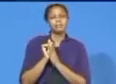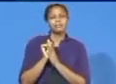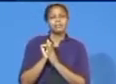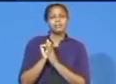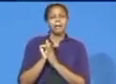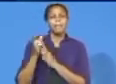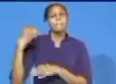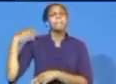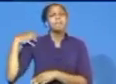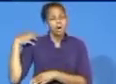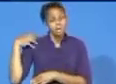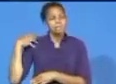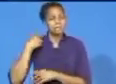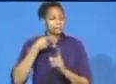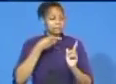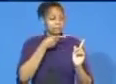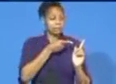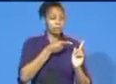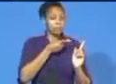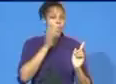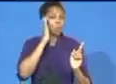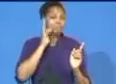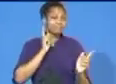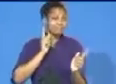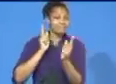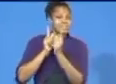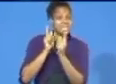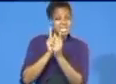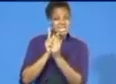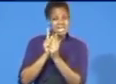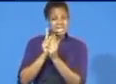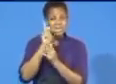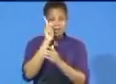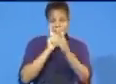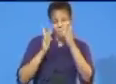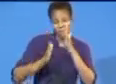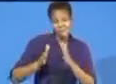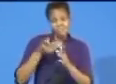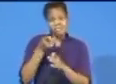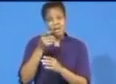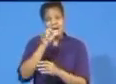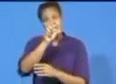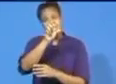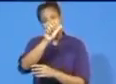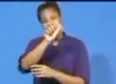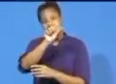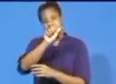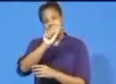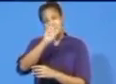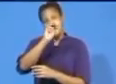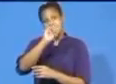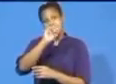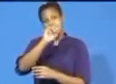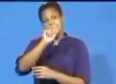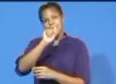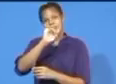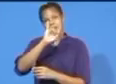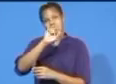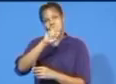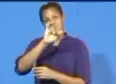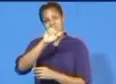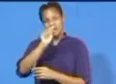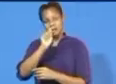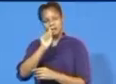Lord would meet the prophet that is in Samaria, for he would recover